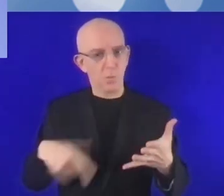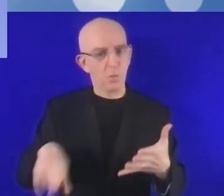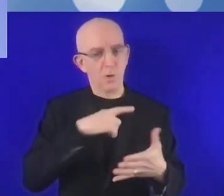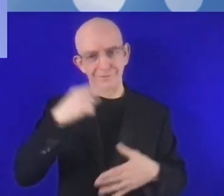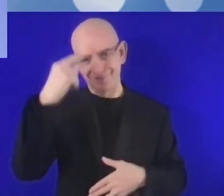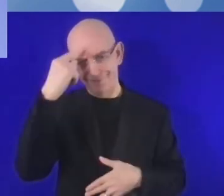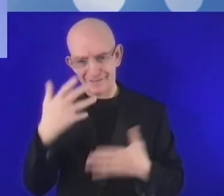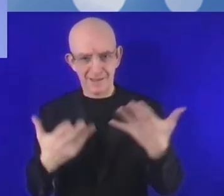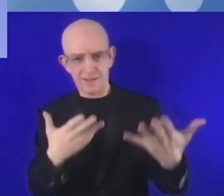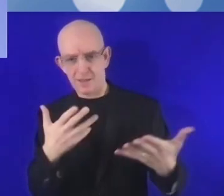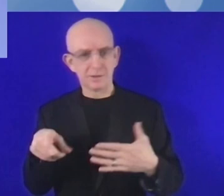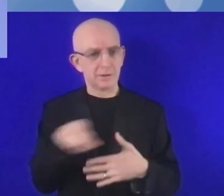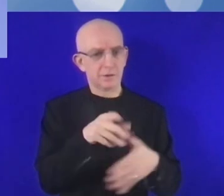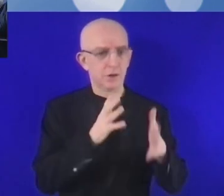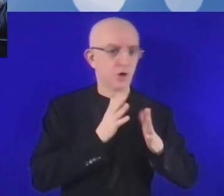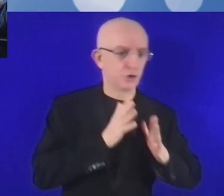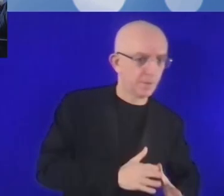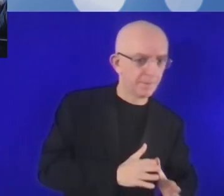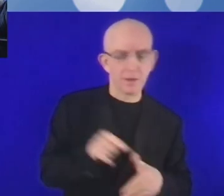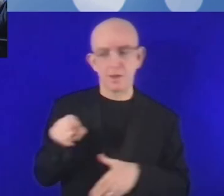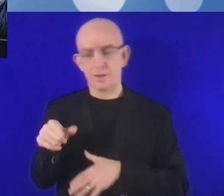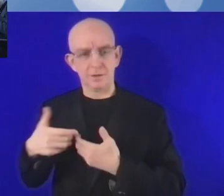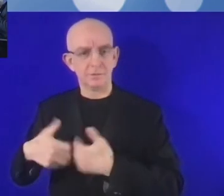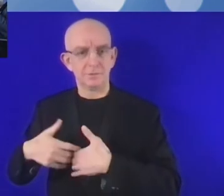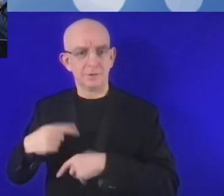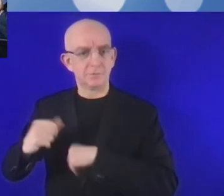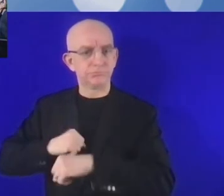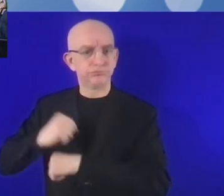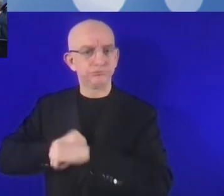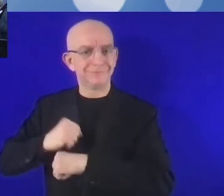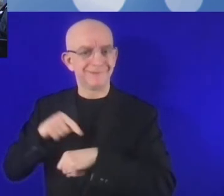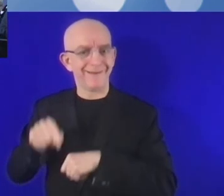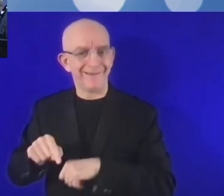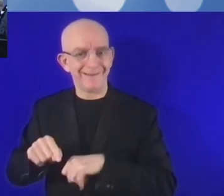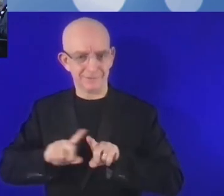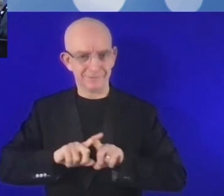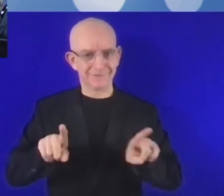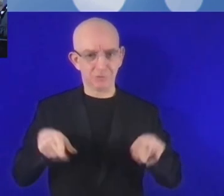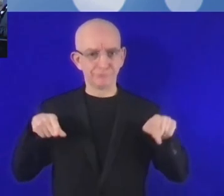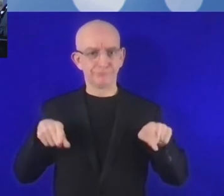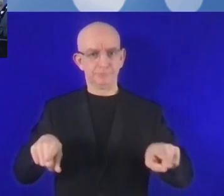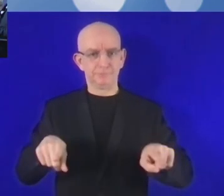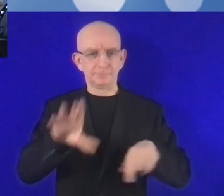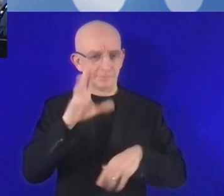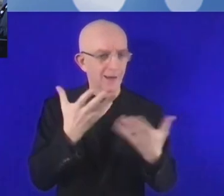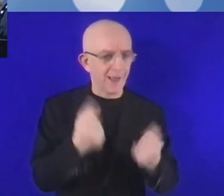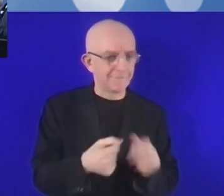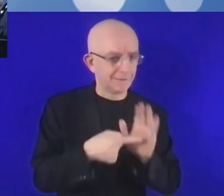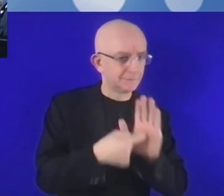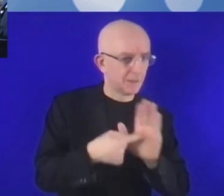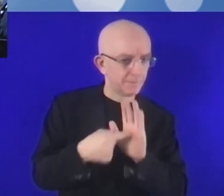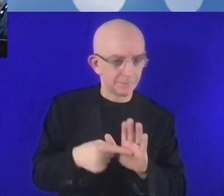Imagine AI composing your personal music without you ever learning anything about